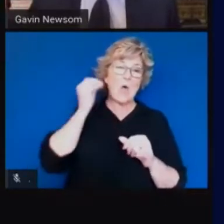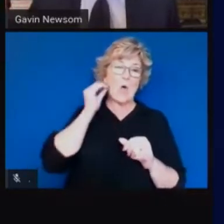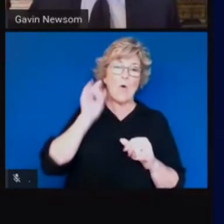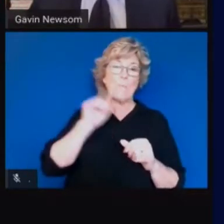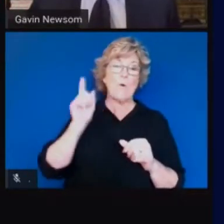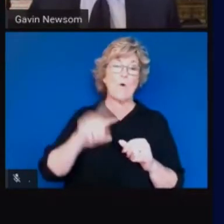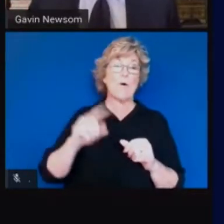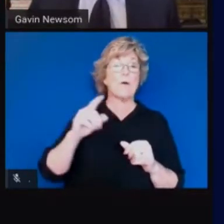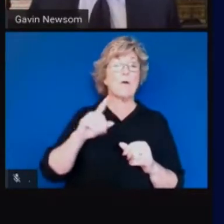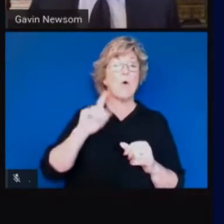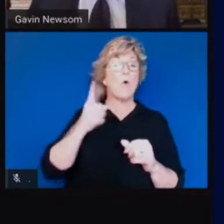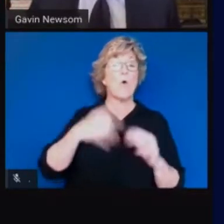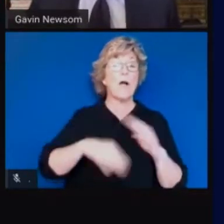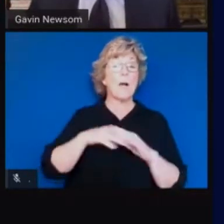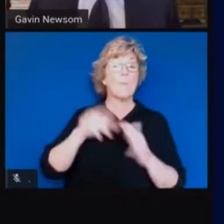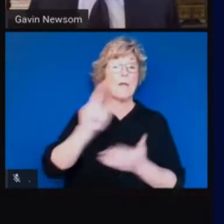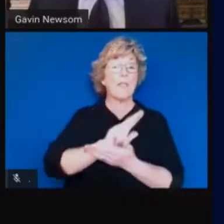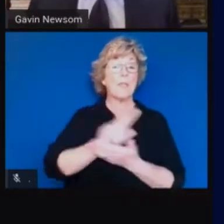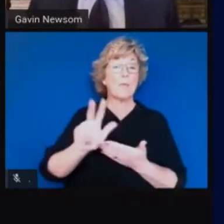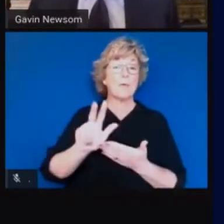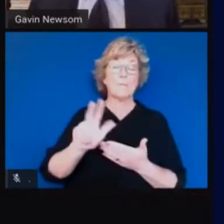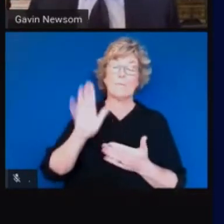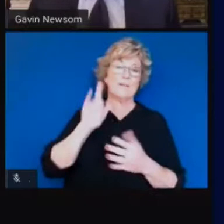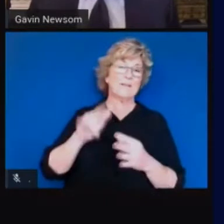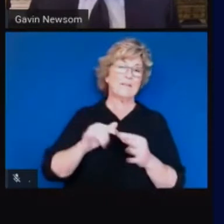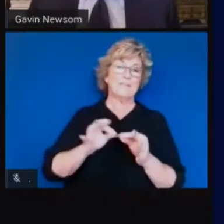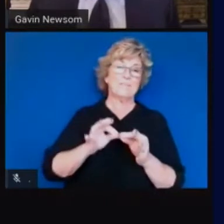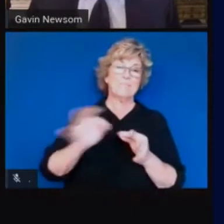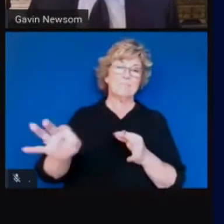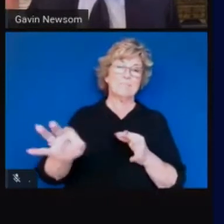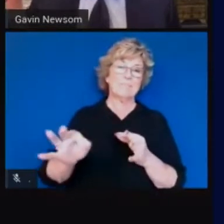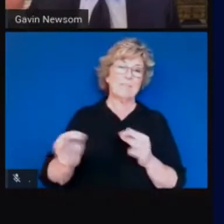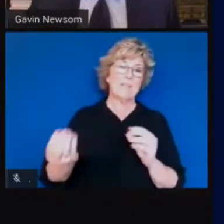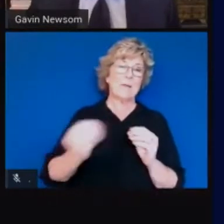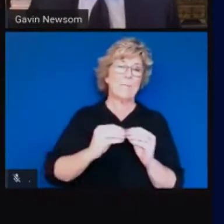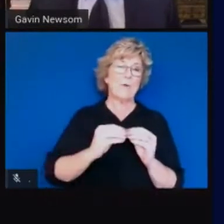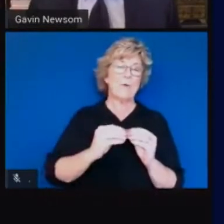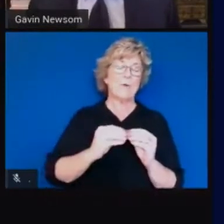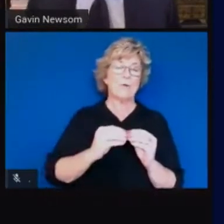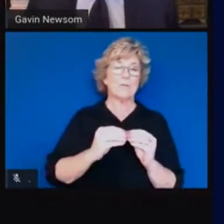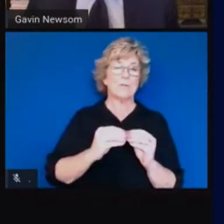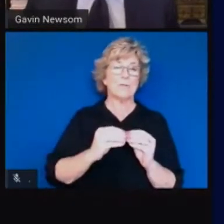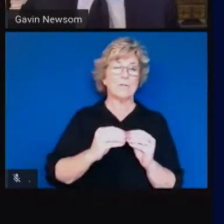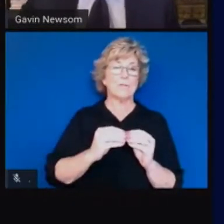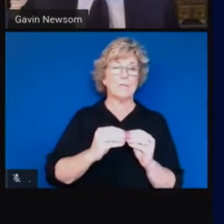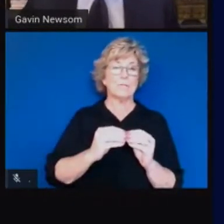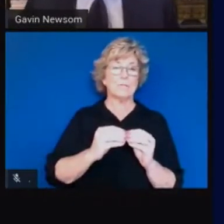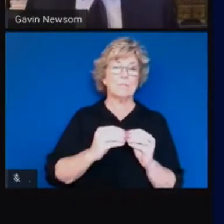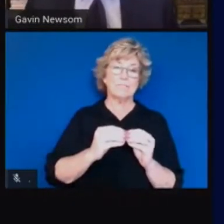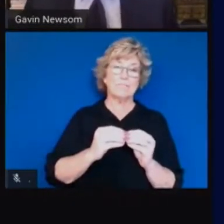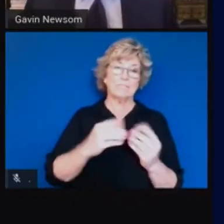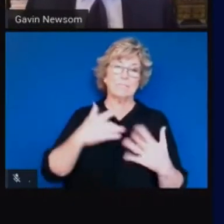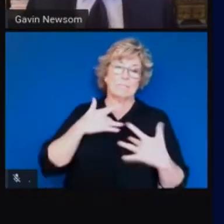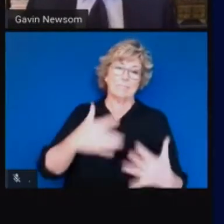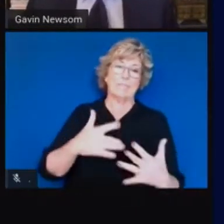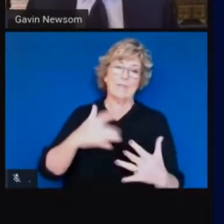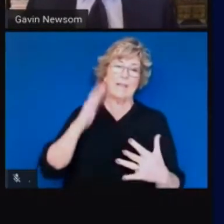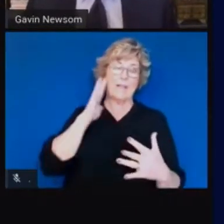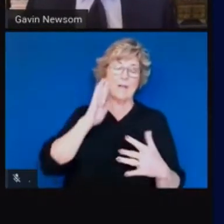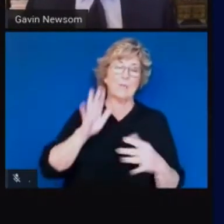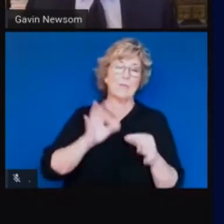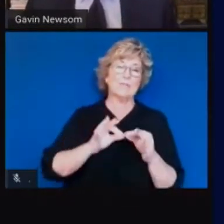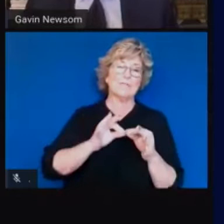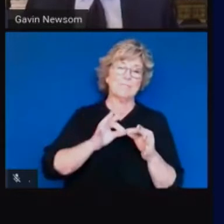was a 3-week order when we announced it a few weeks back, just previewing the likelihood of those stay-at-homes being